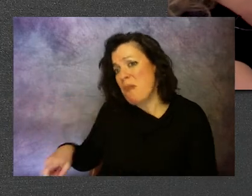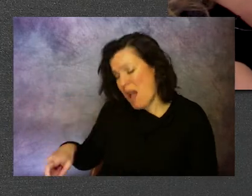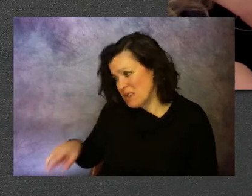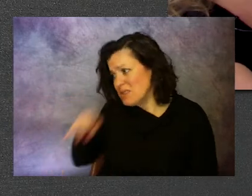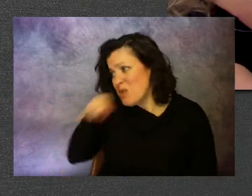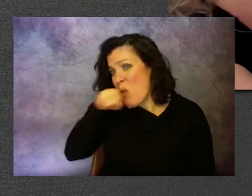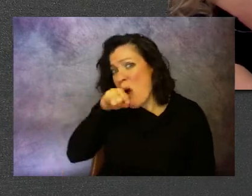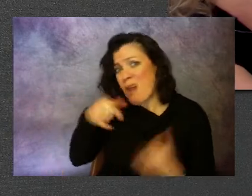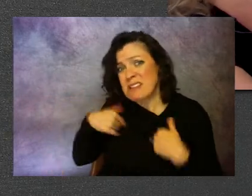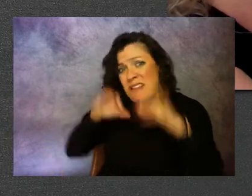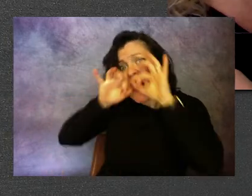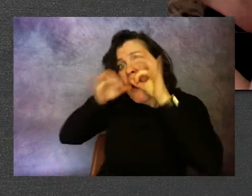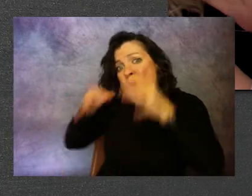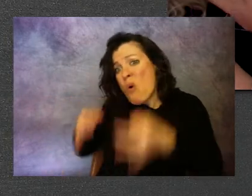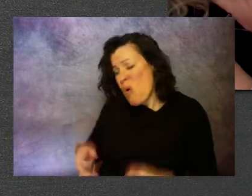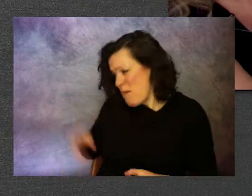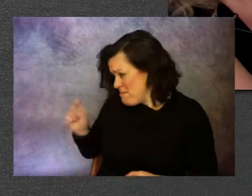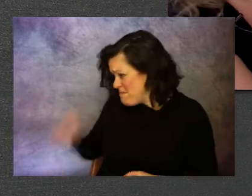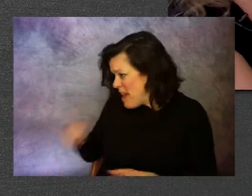These walruses had to take care of their tusks.